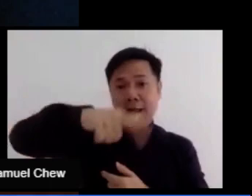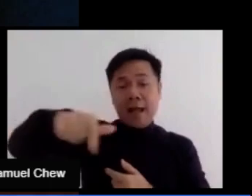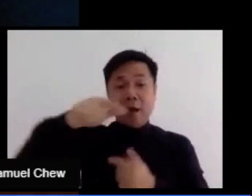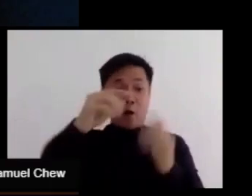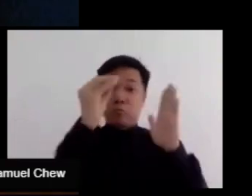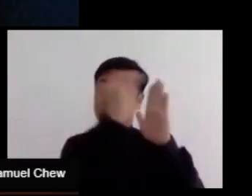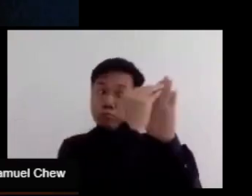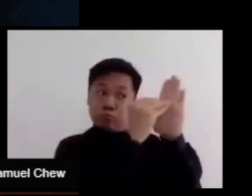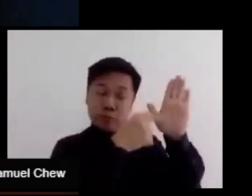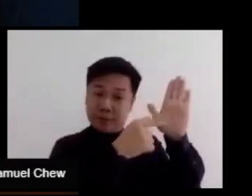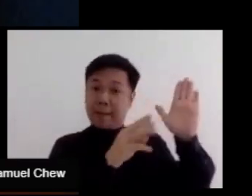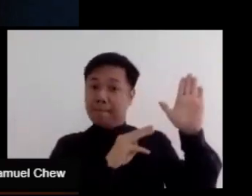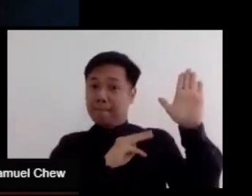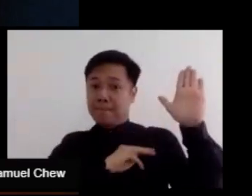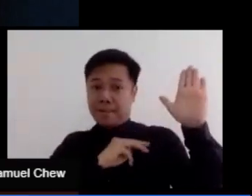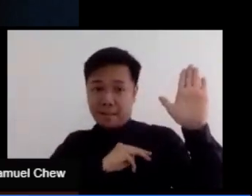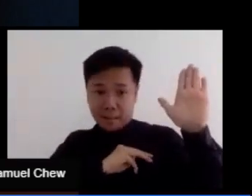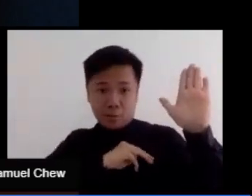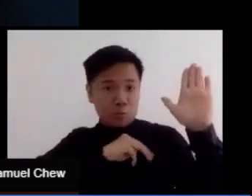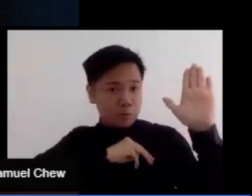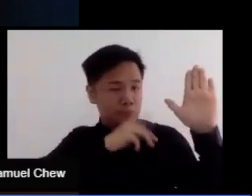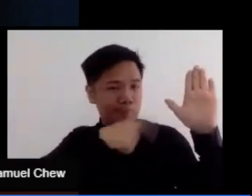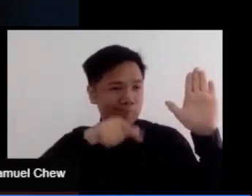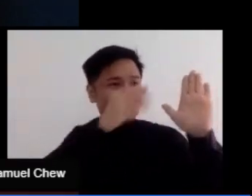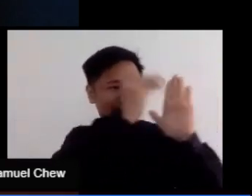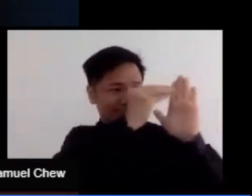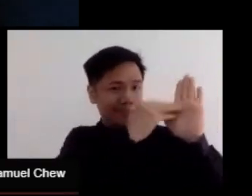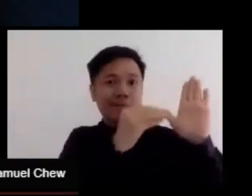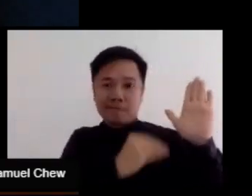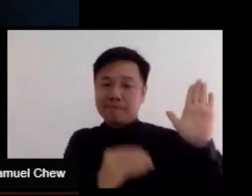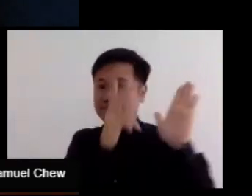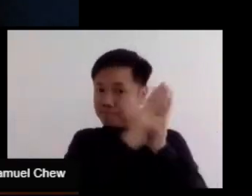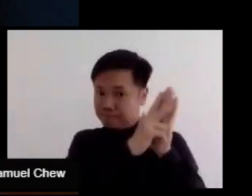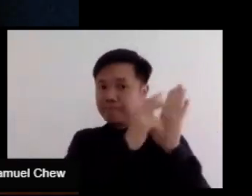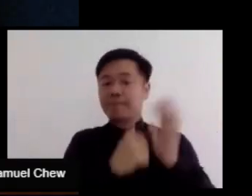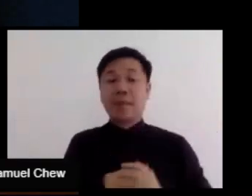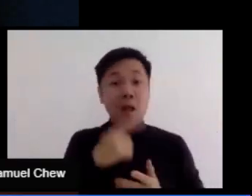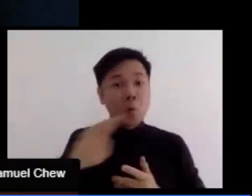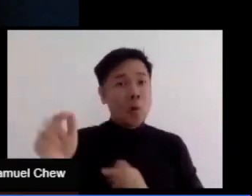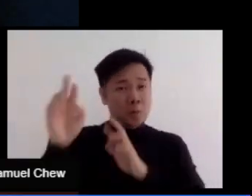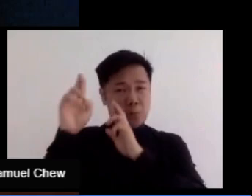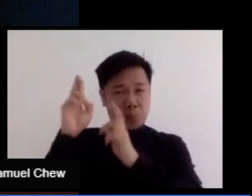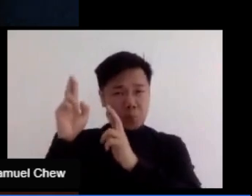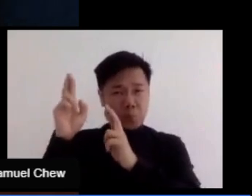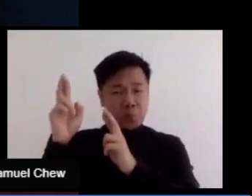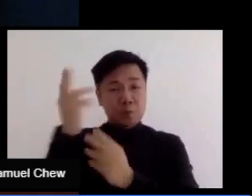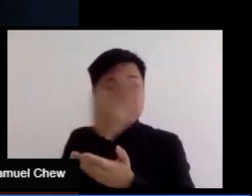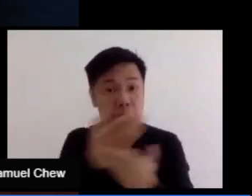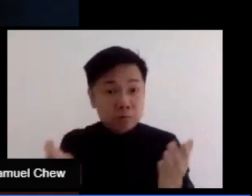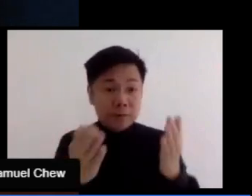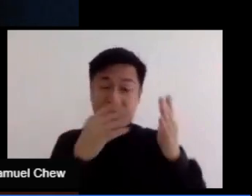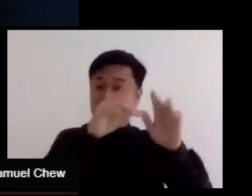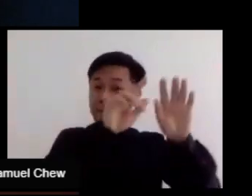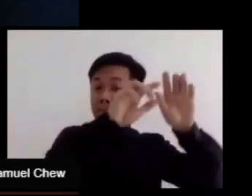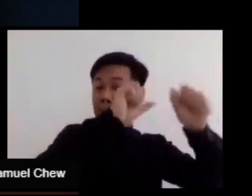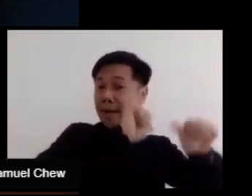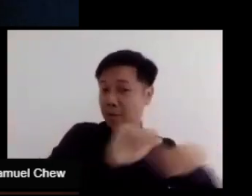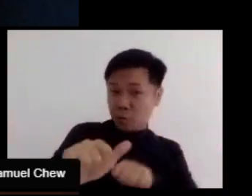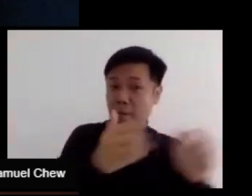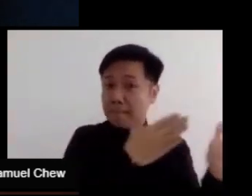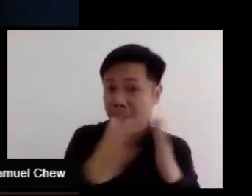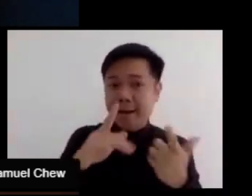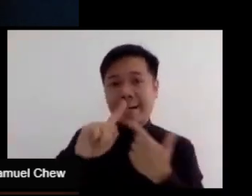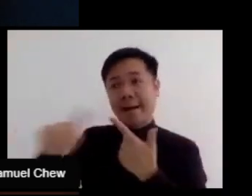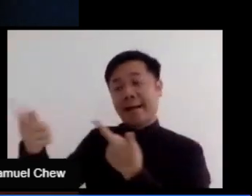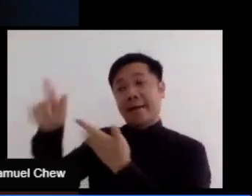Pacific Ministerial Declaration on Population and Development. We hope that both the action plan and the indicator framework will serve as helpful